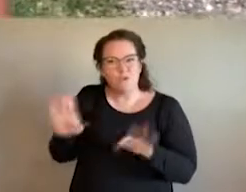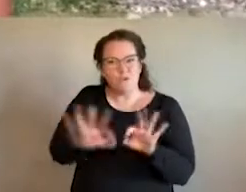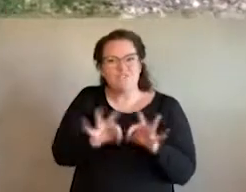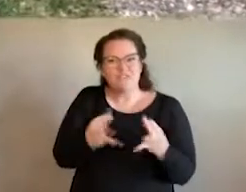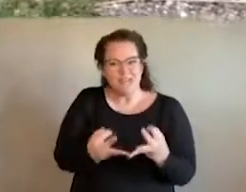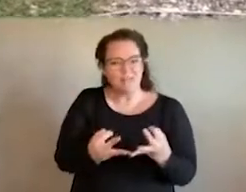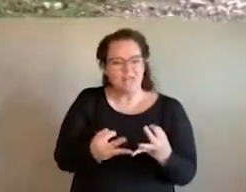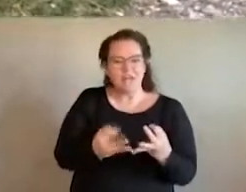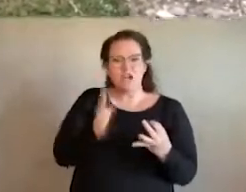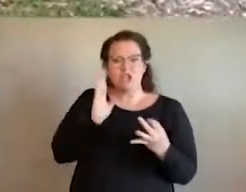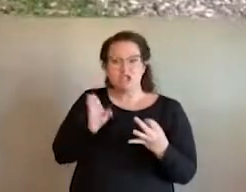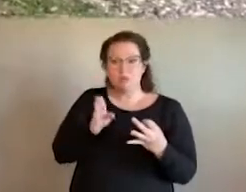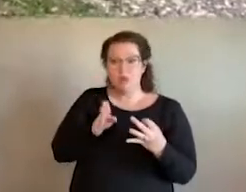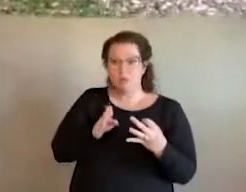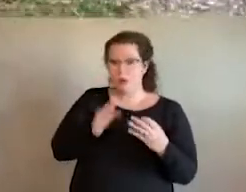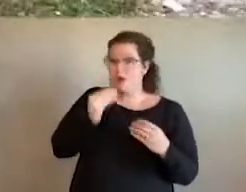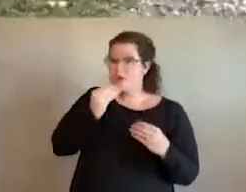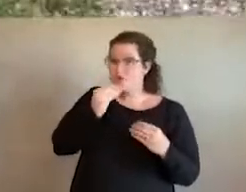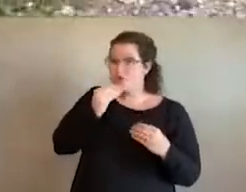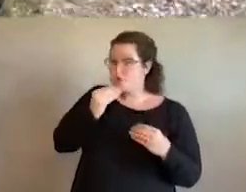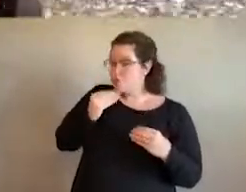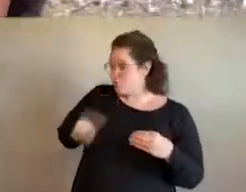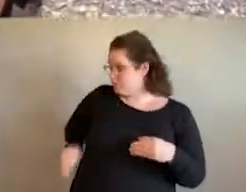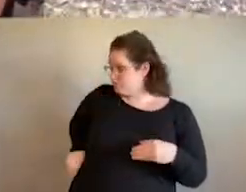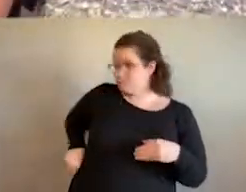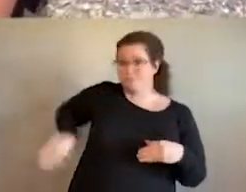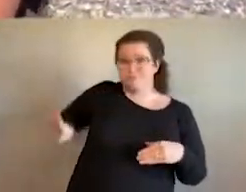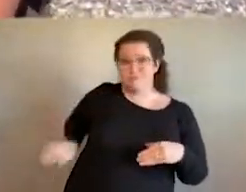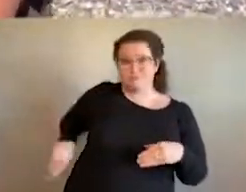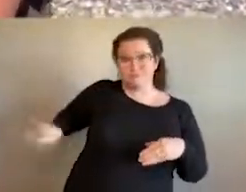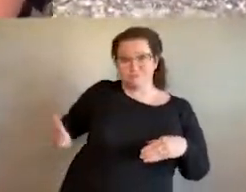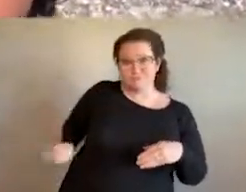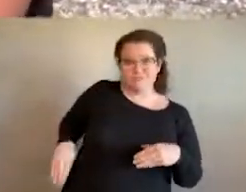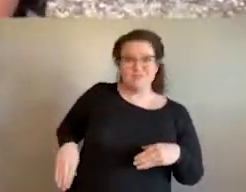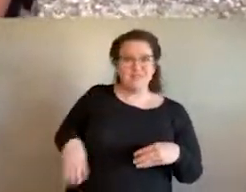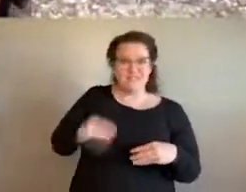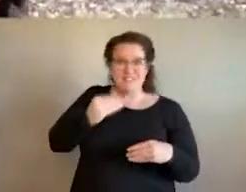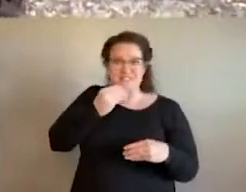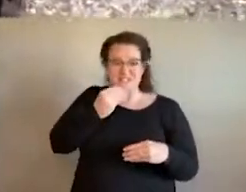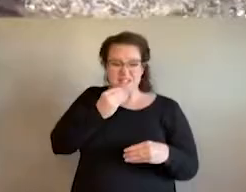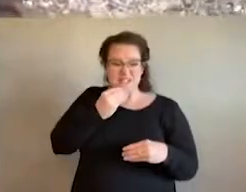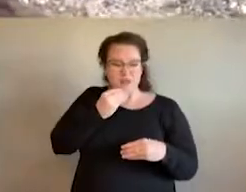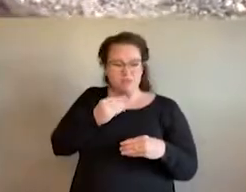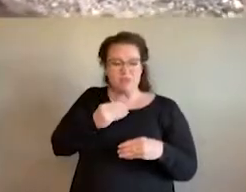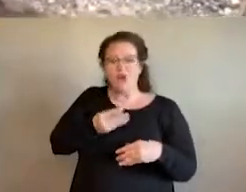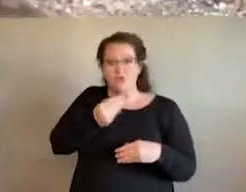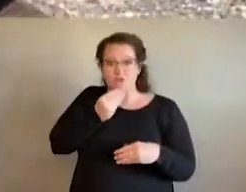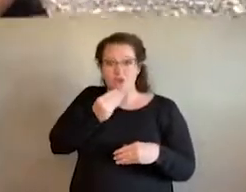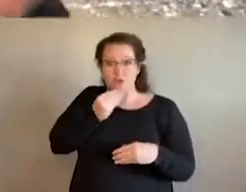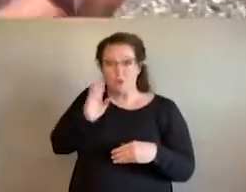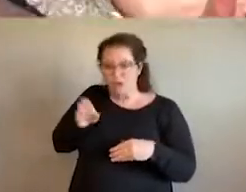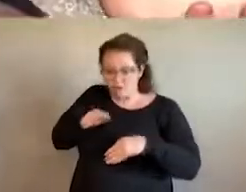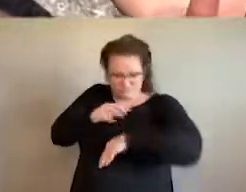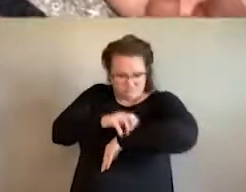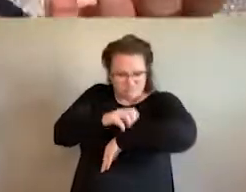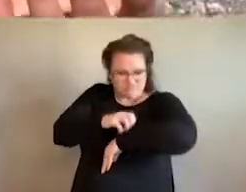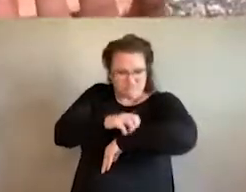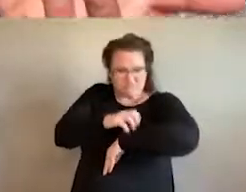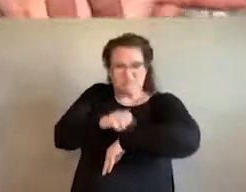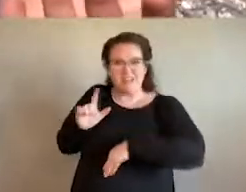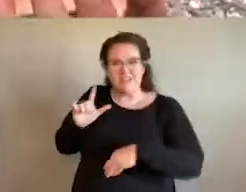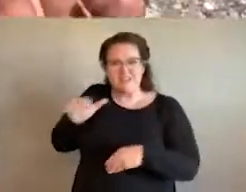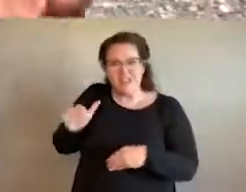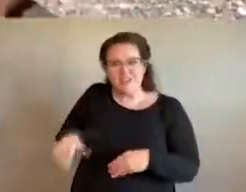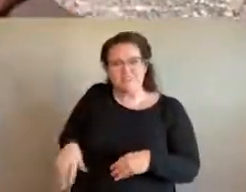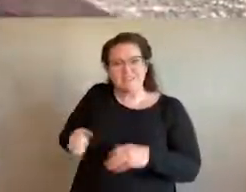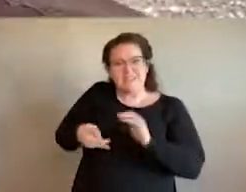She'll also spit food out in her tail and like let it dry, which is kind of gross, but then you'll see her go back later and like scratch it out. Yep, she'll save